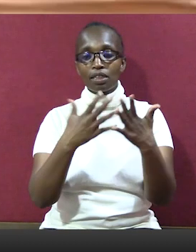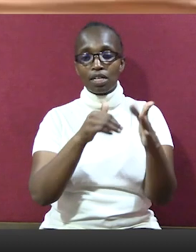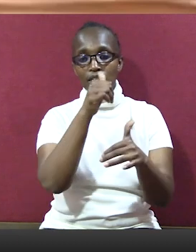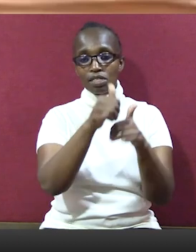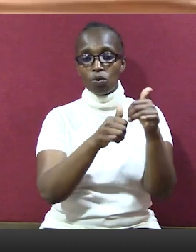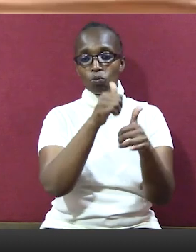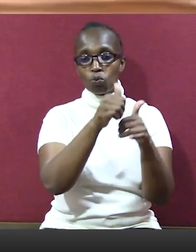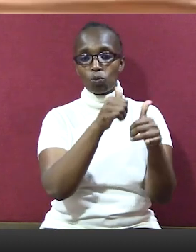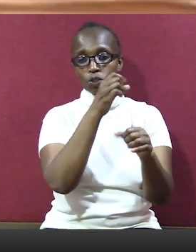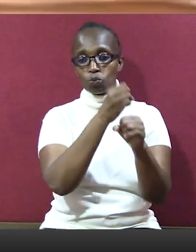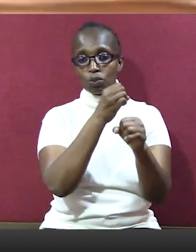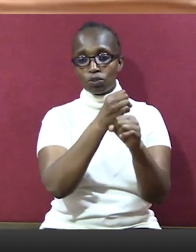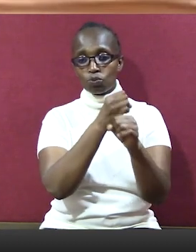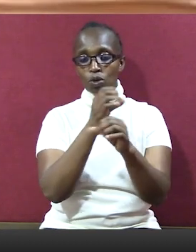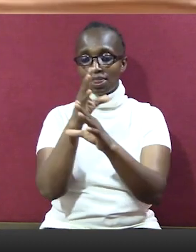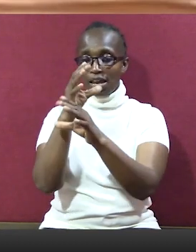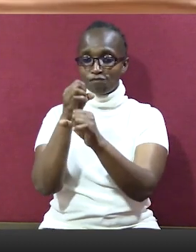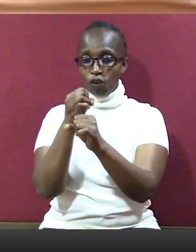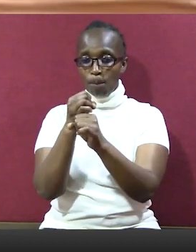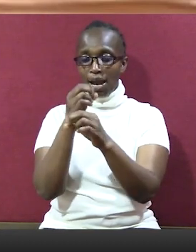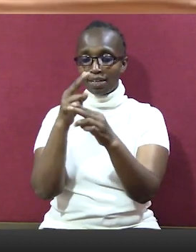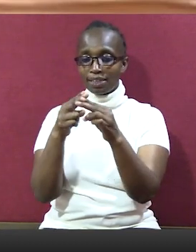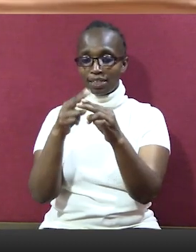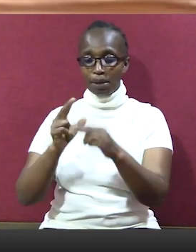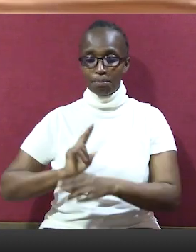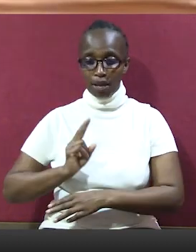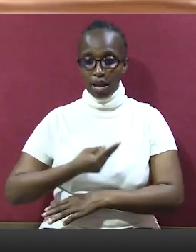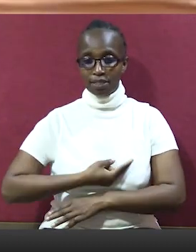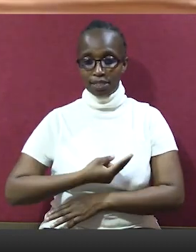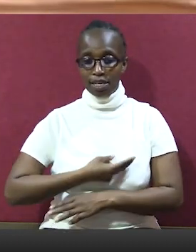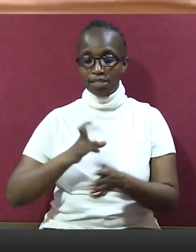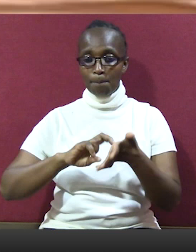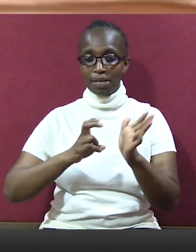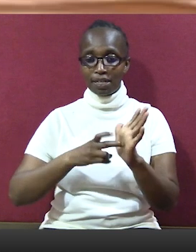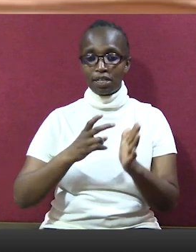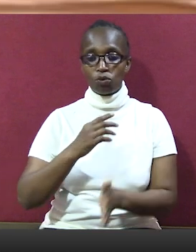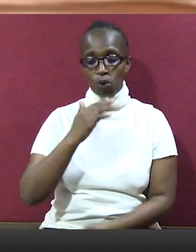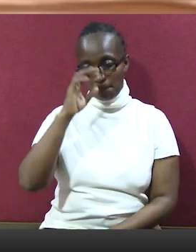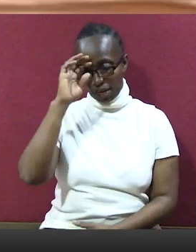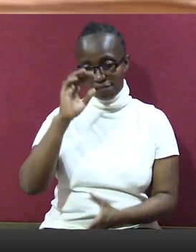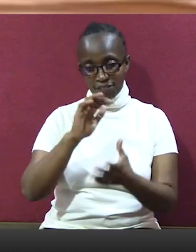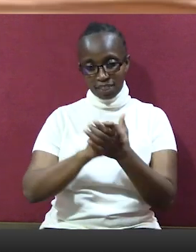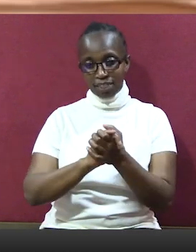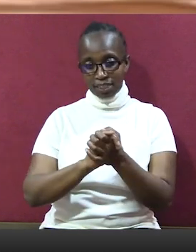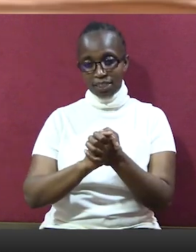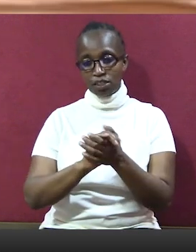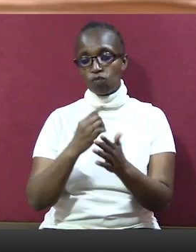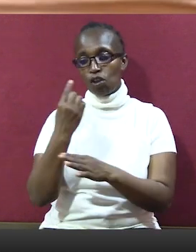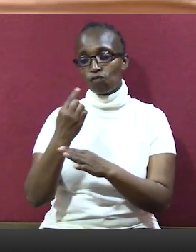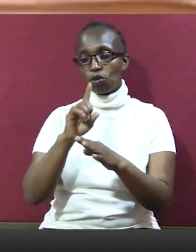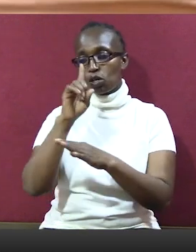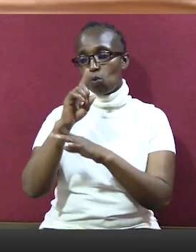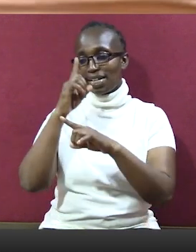that we do, they form the stereotypes that inform on other people. So I hope that wise counsel will prevail. We are